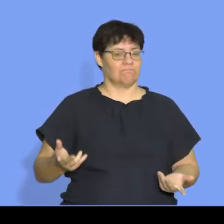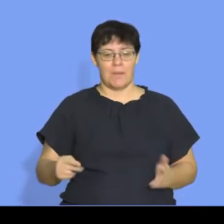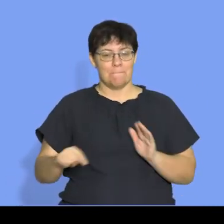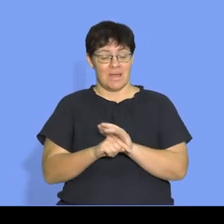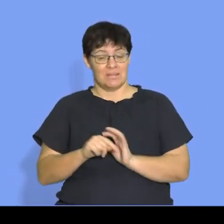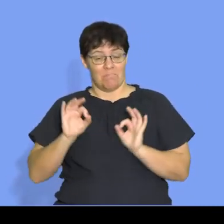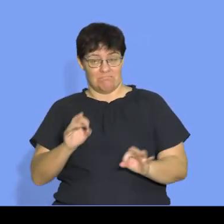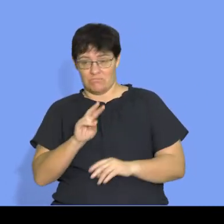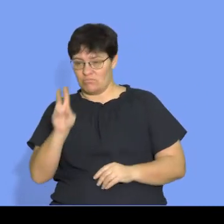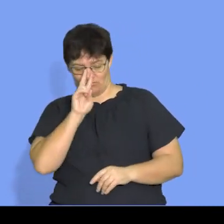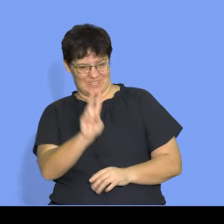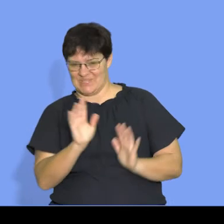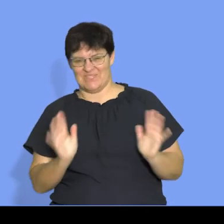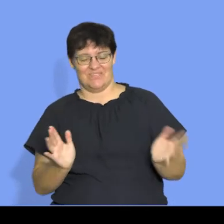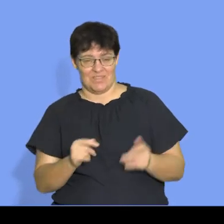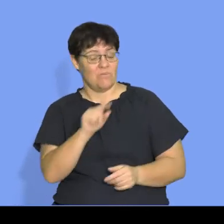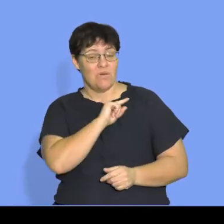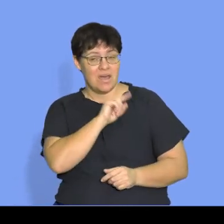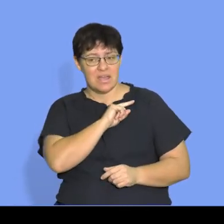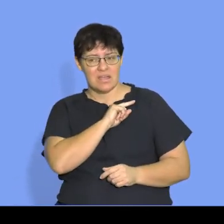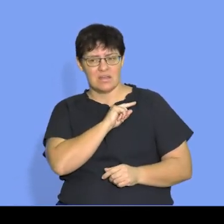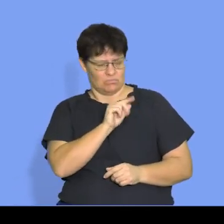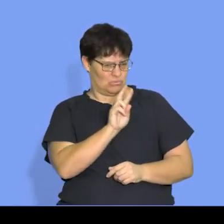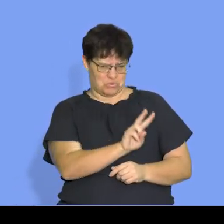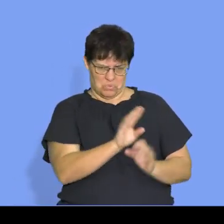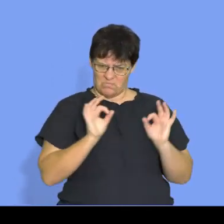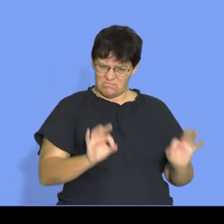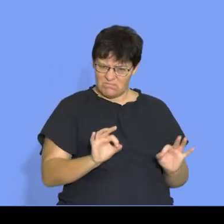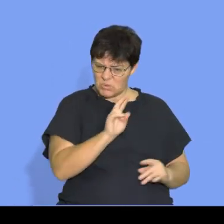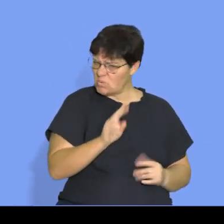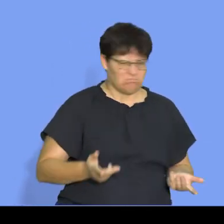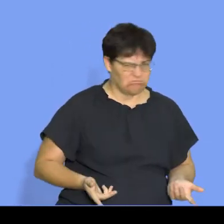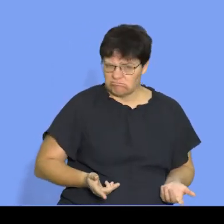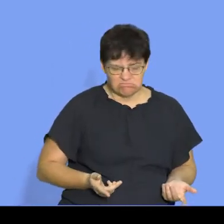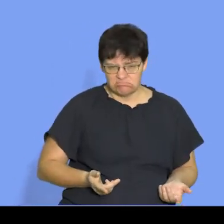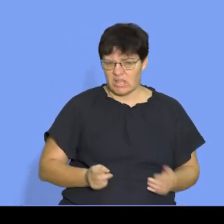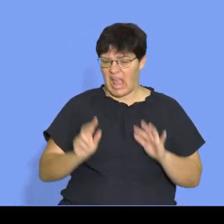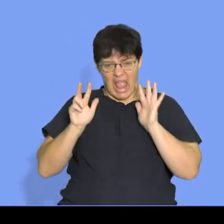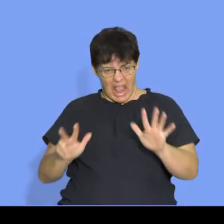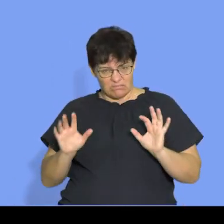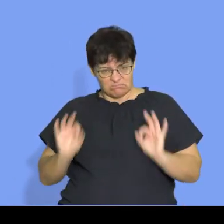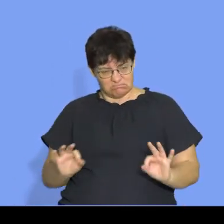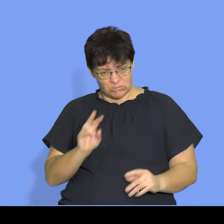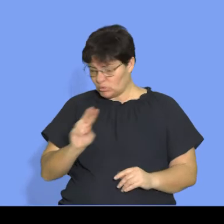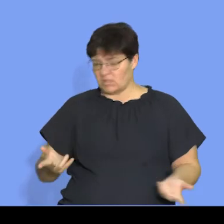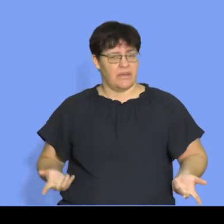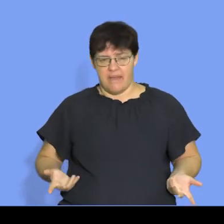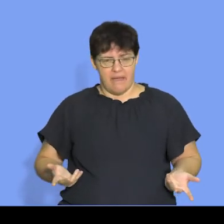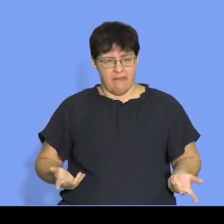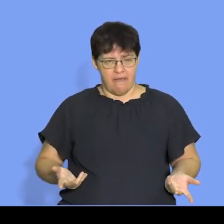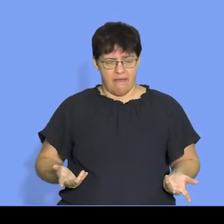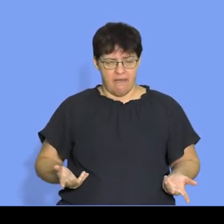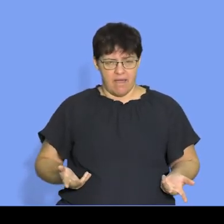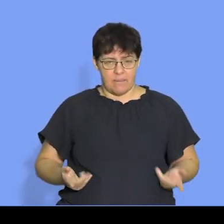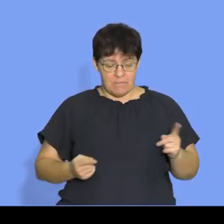can already see that. Why? Because 2 is not a perfect square, 8 is not a perfect square. There are no two numbers that if